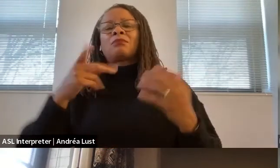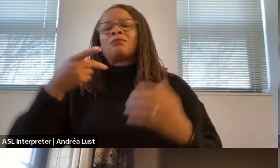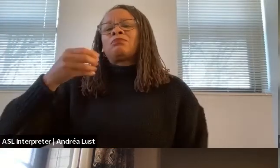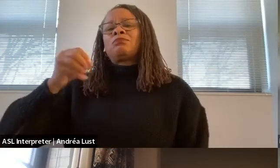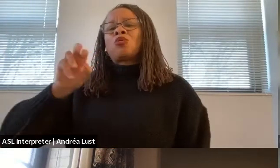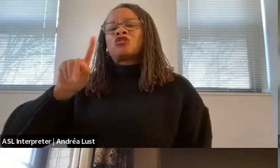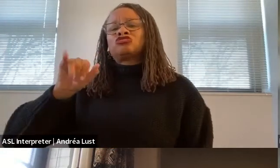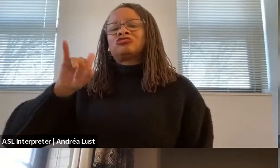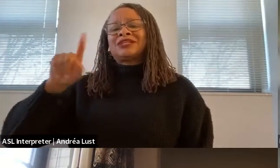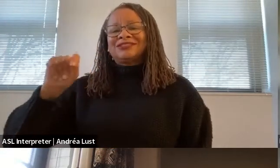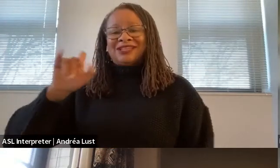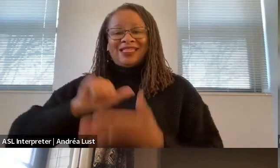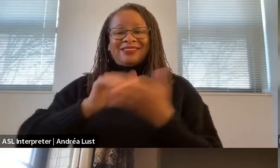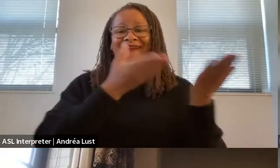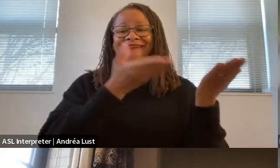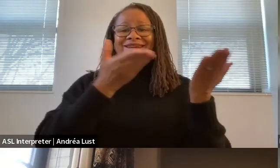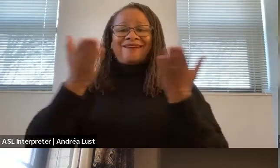carries the character.